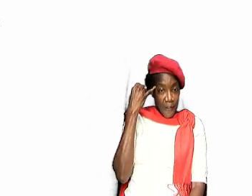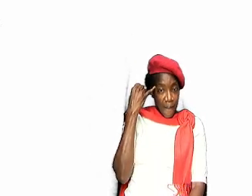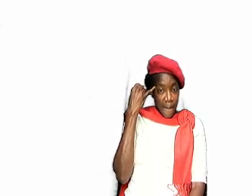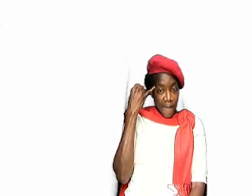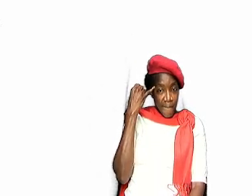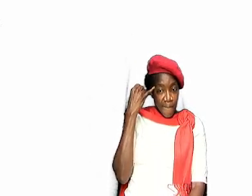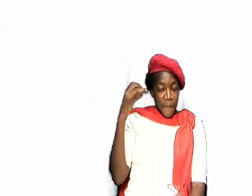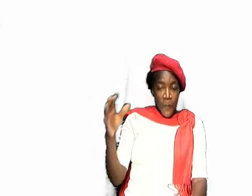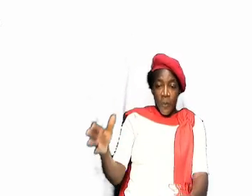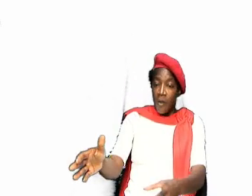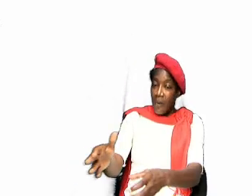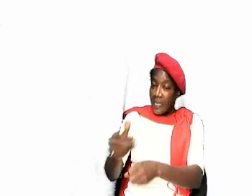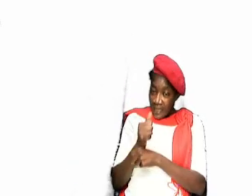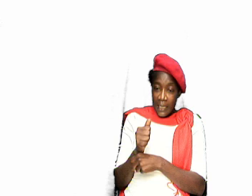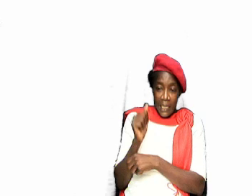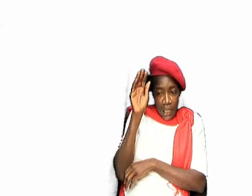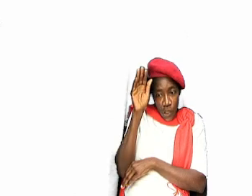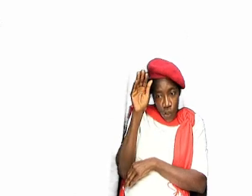by taking Mephibosheth